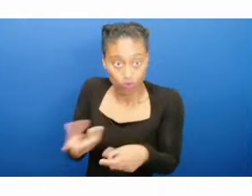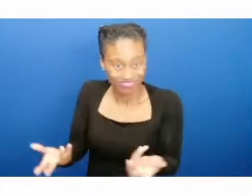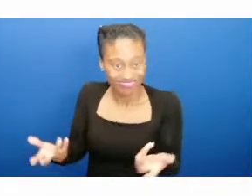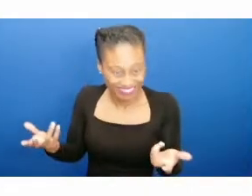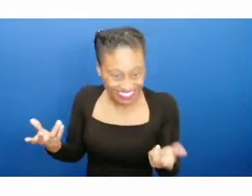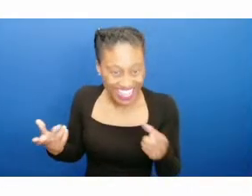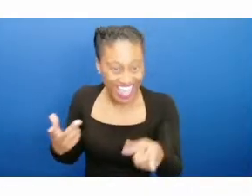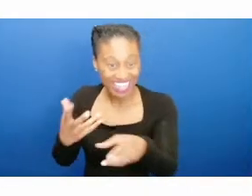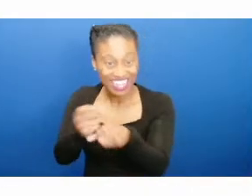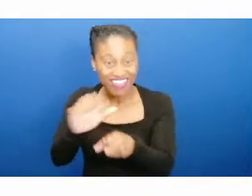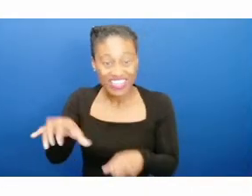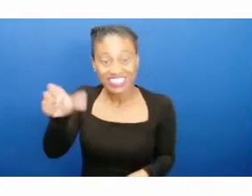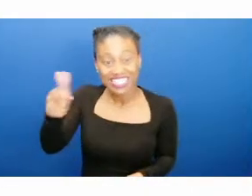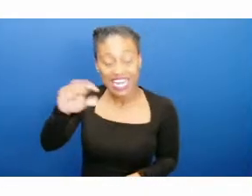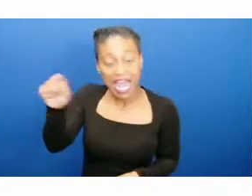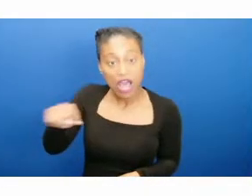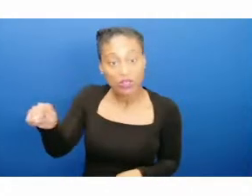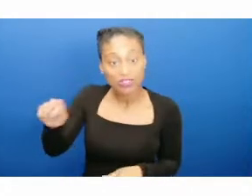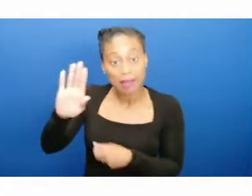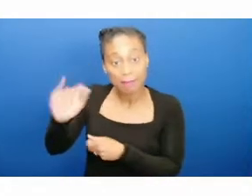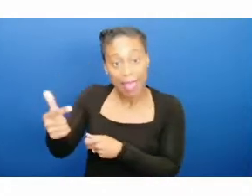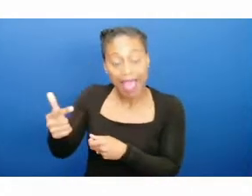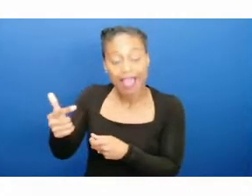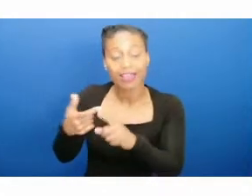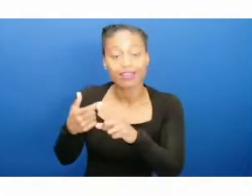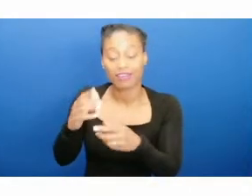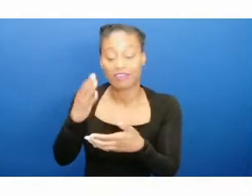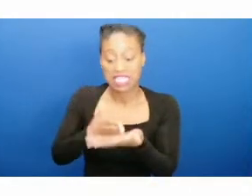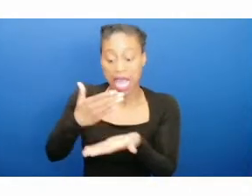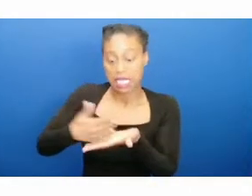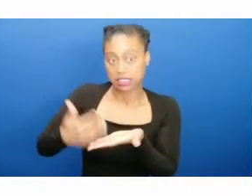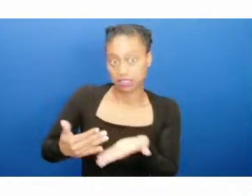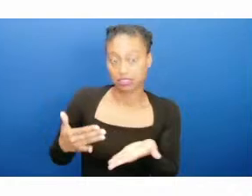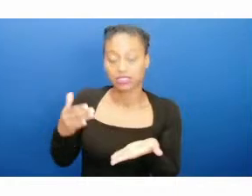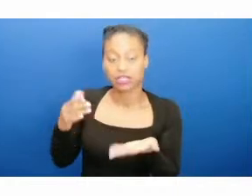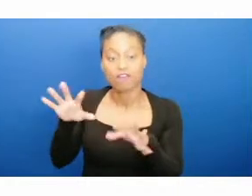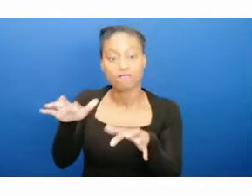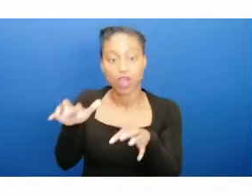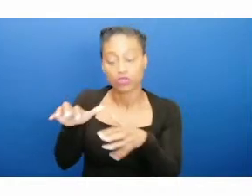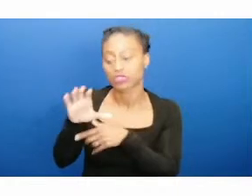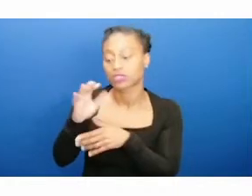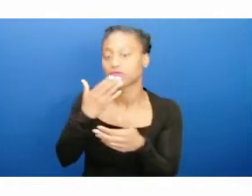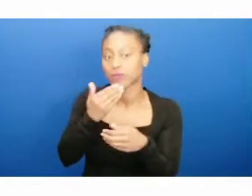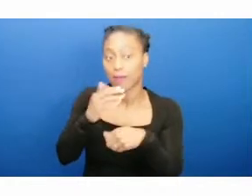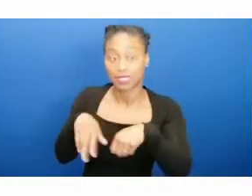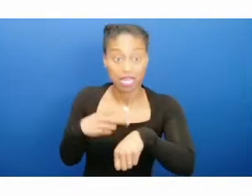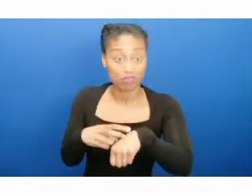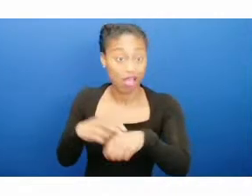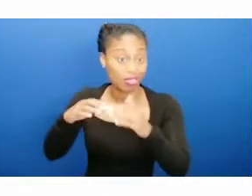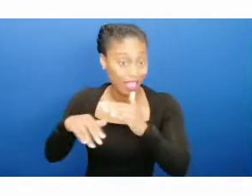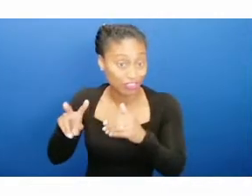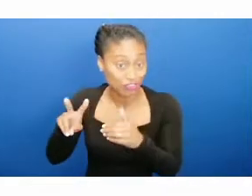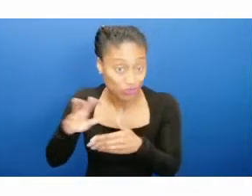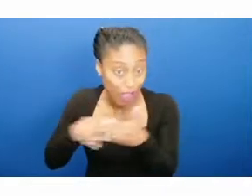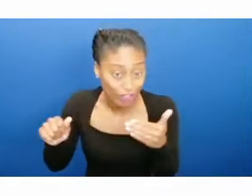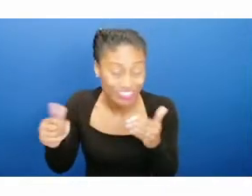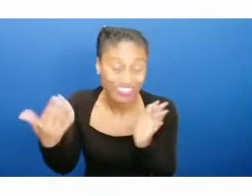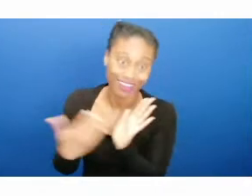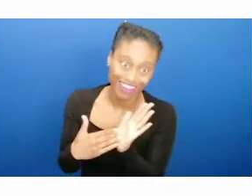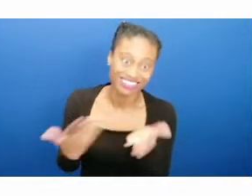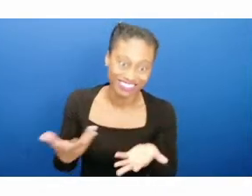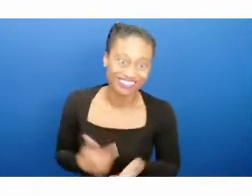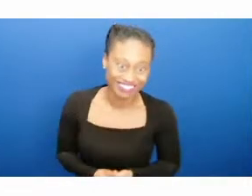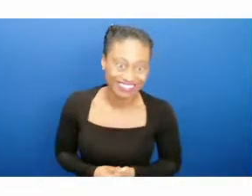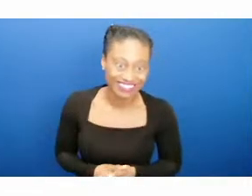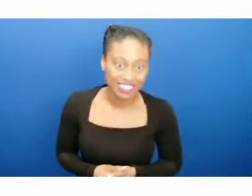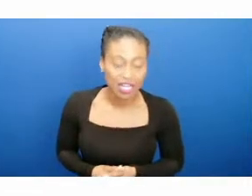this 10-ounce bag of diced frozen sweet potato for under $2 again. And